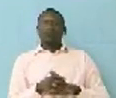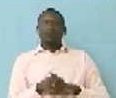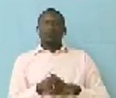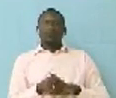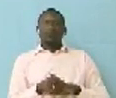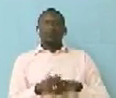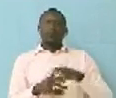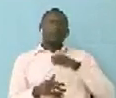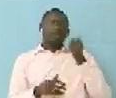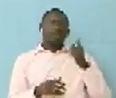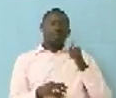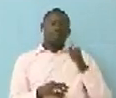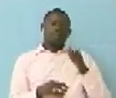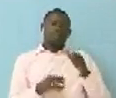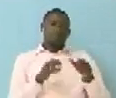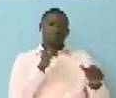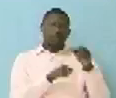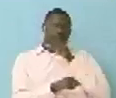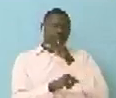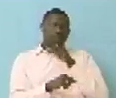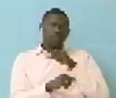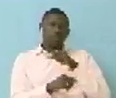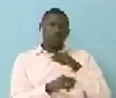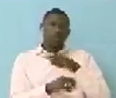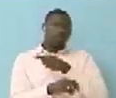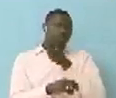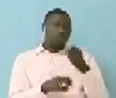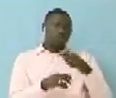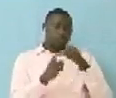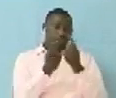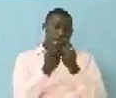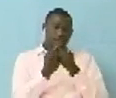And going back to those allegations made,